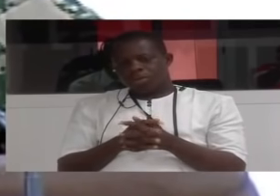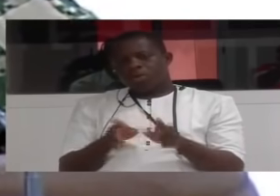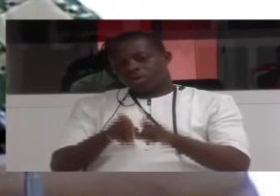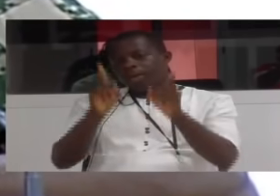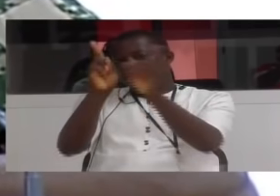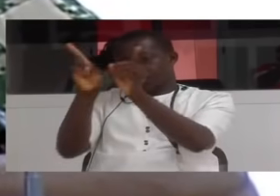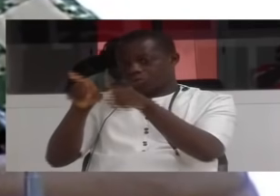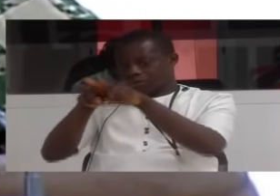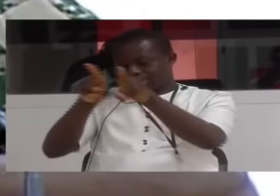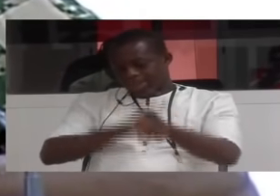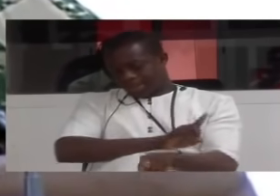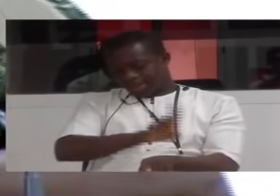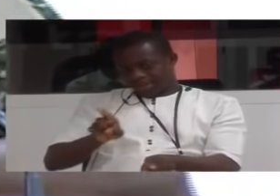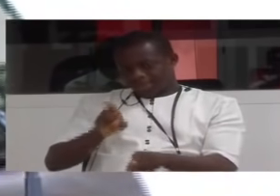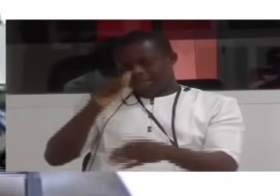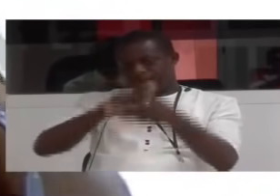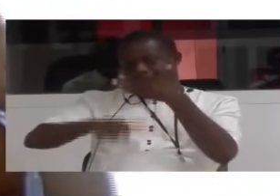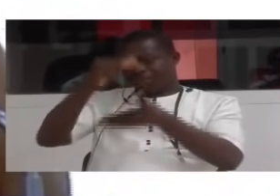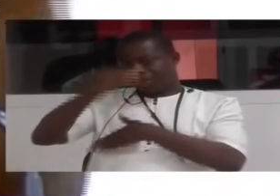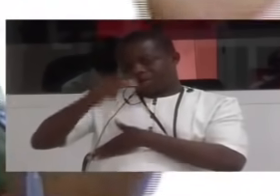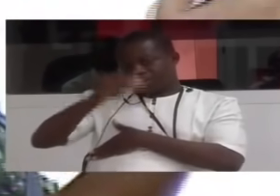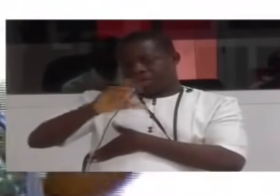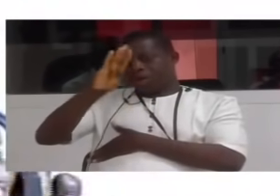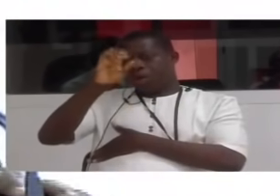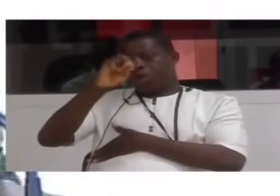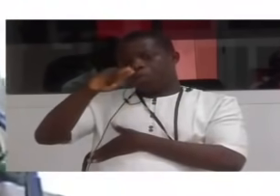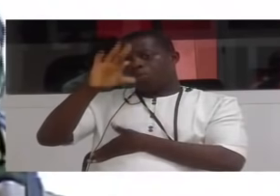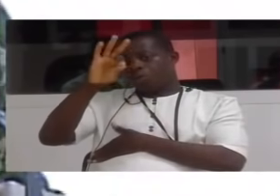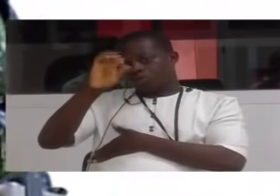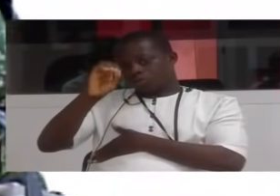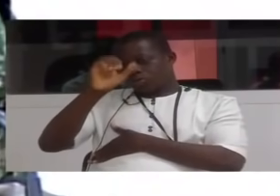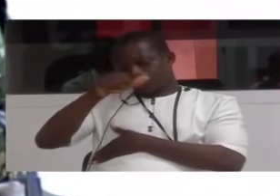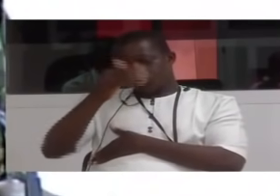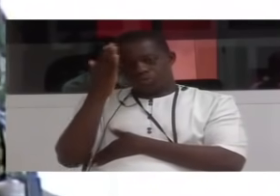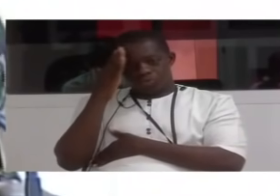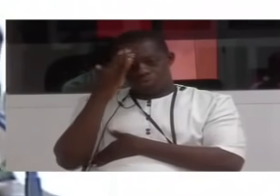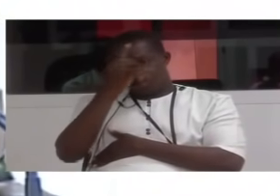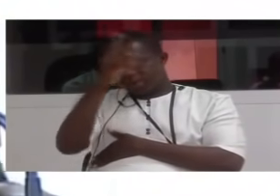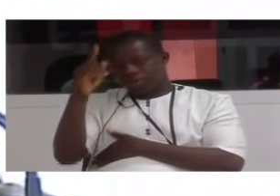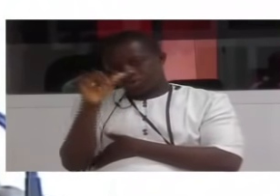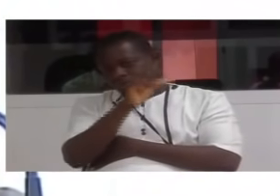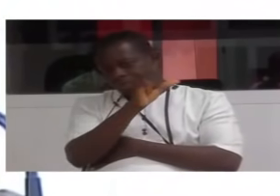Bonto. We met with them in Bonto. Pour ñu xamanté. So that we could get to know one another.